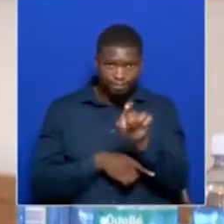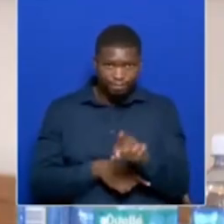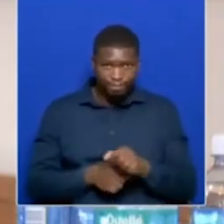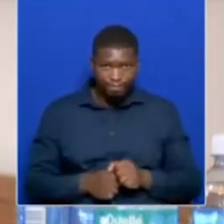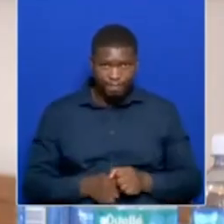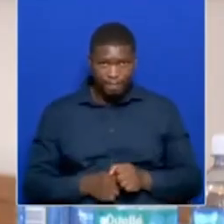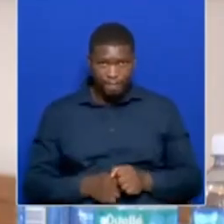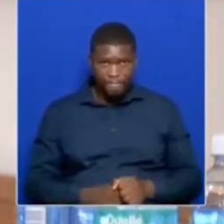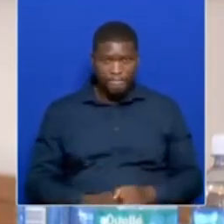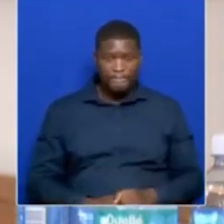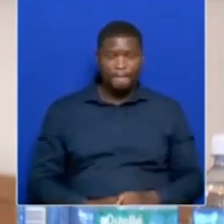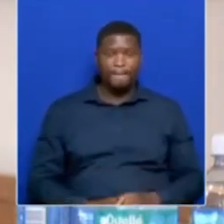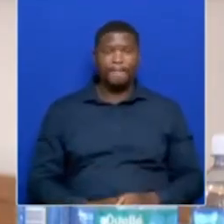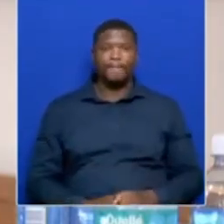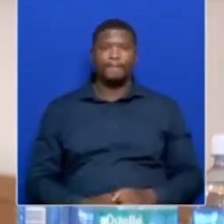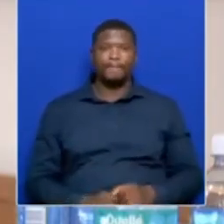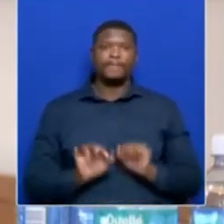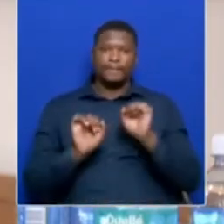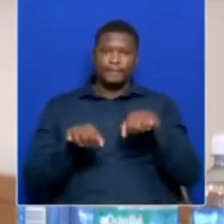Yes, correct, Chair.